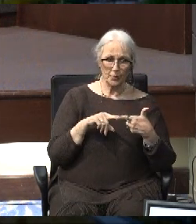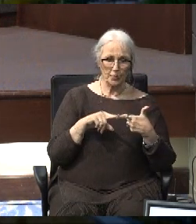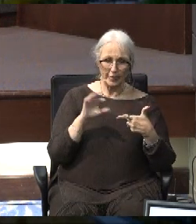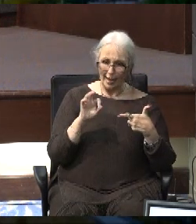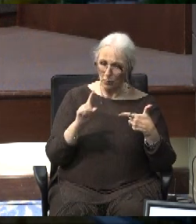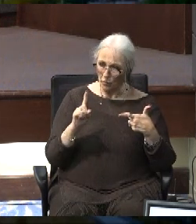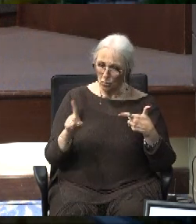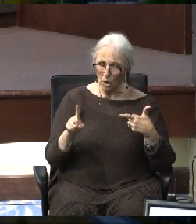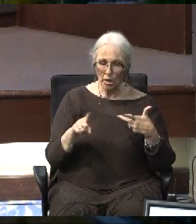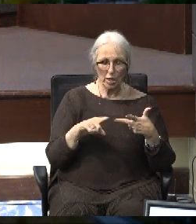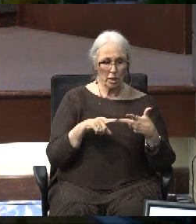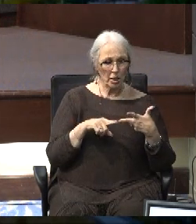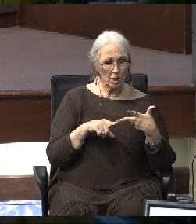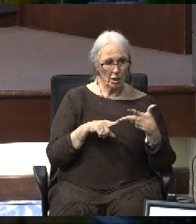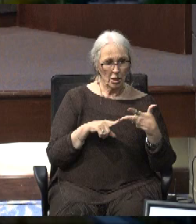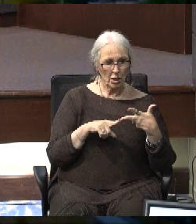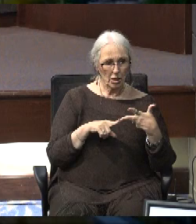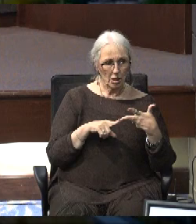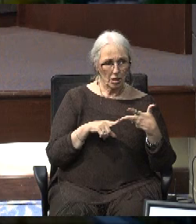911,